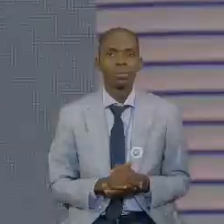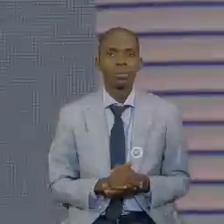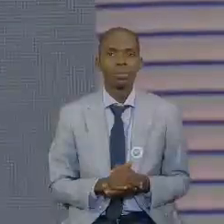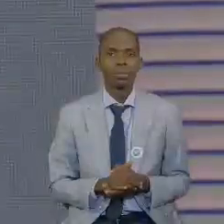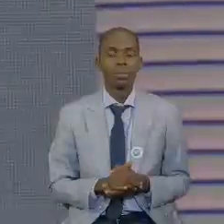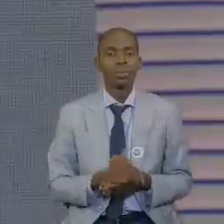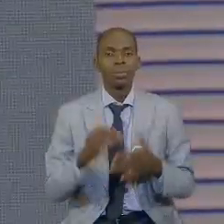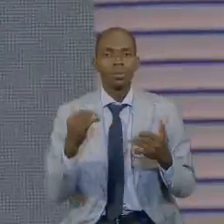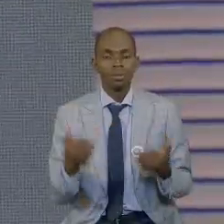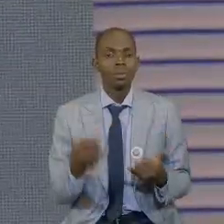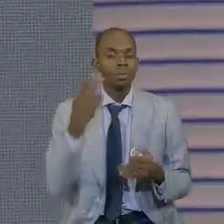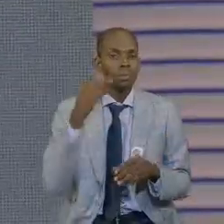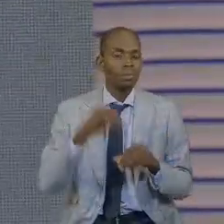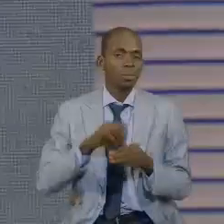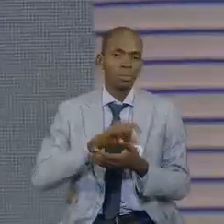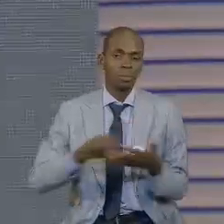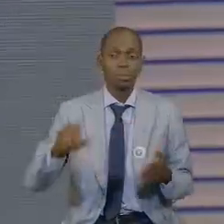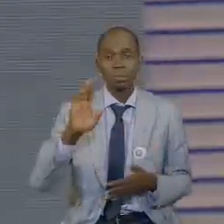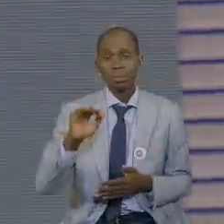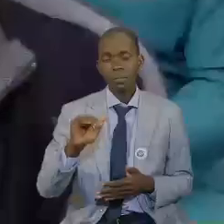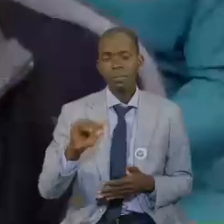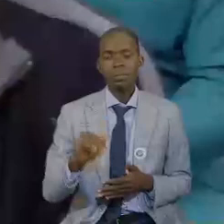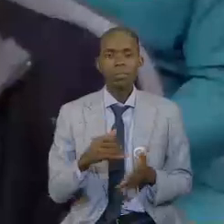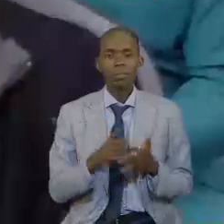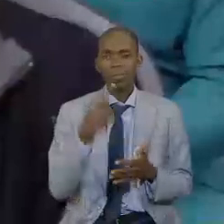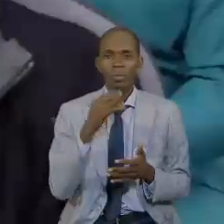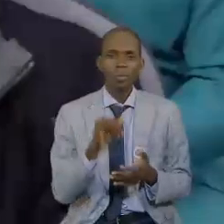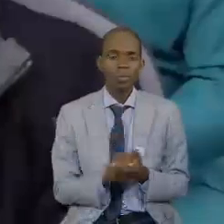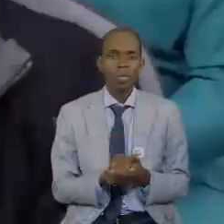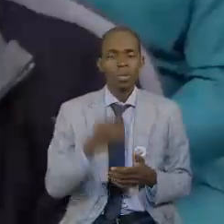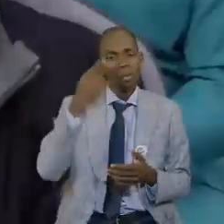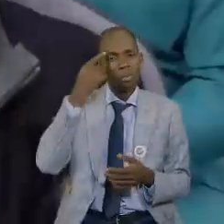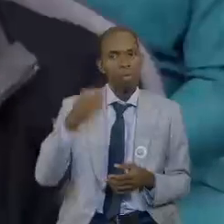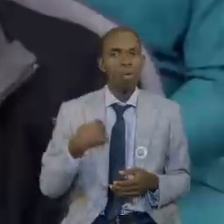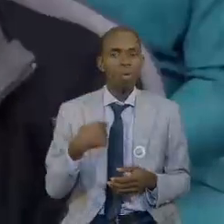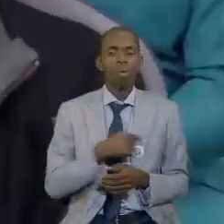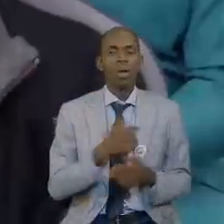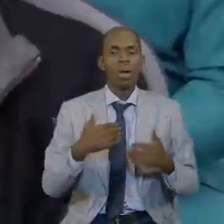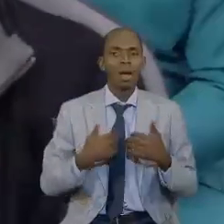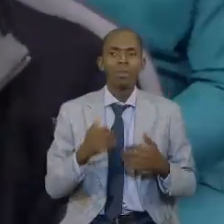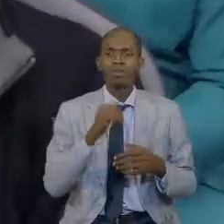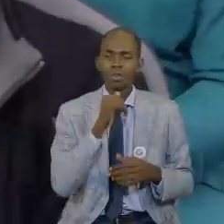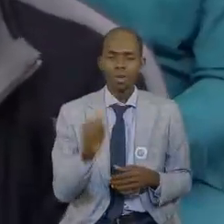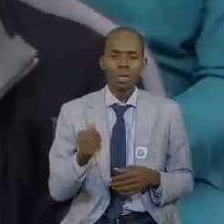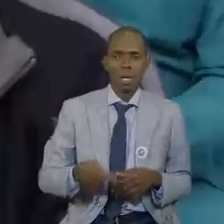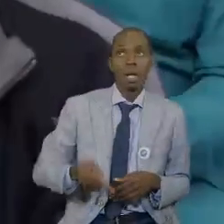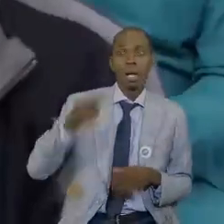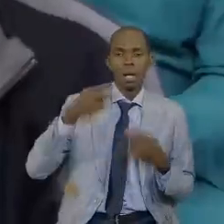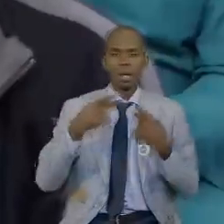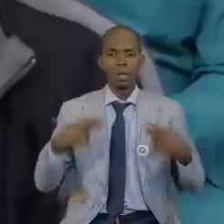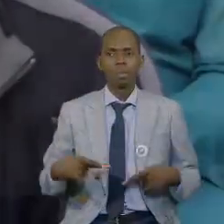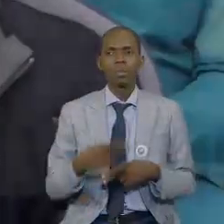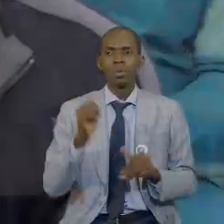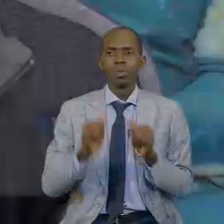Look at verse 15. It says, for we have not an high priest which cannot be touched with